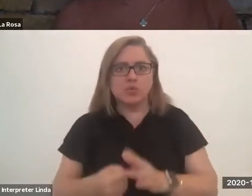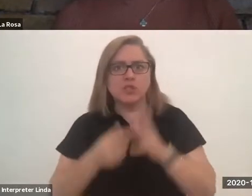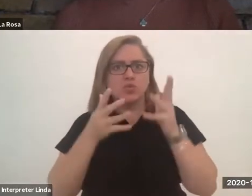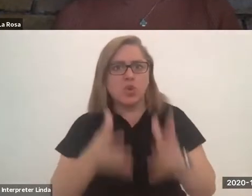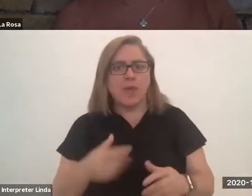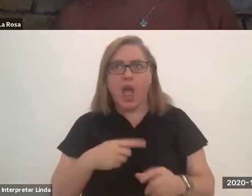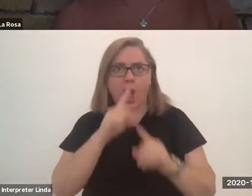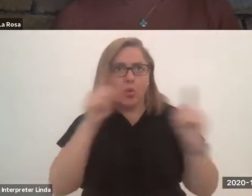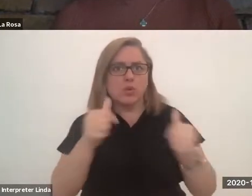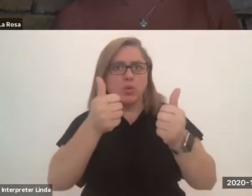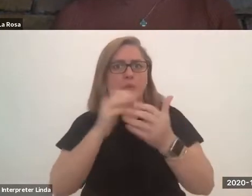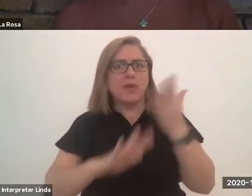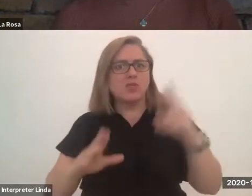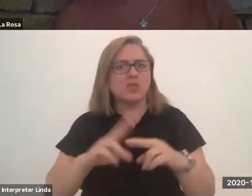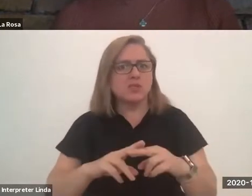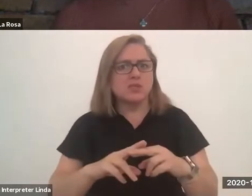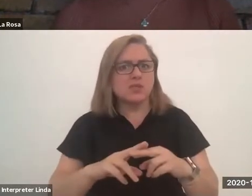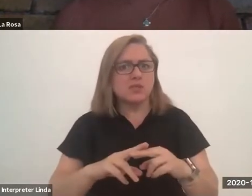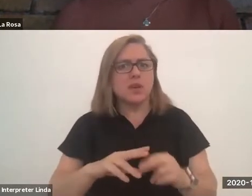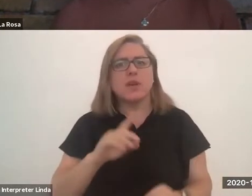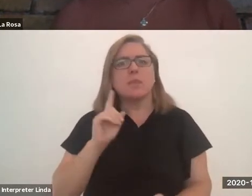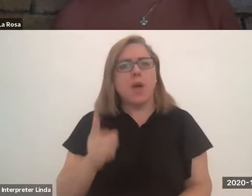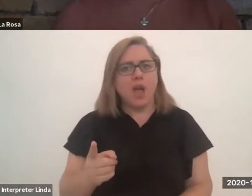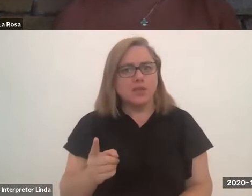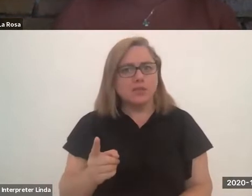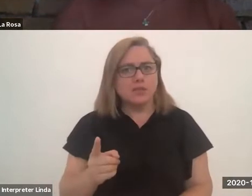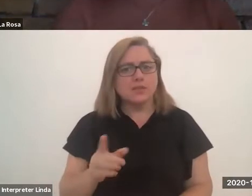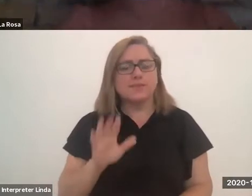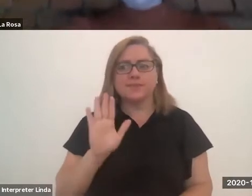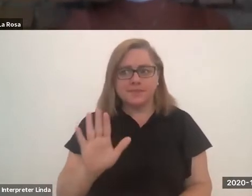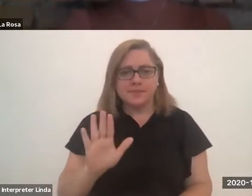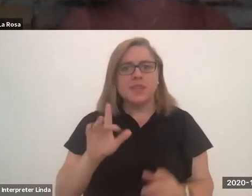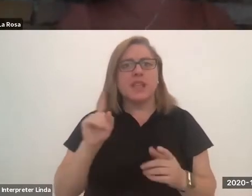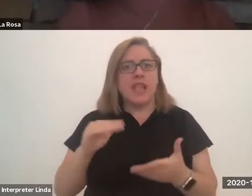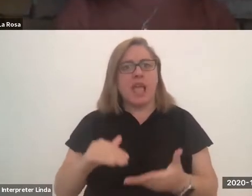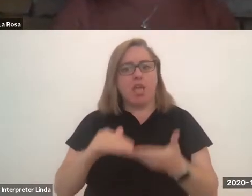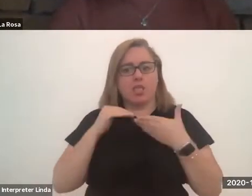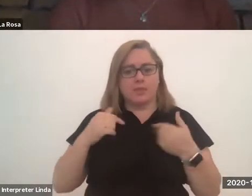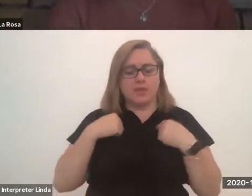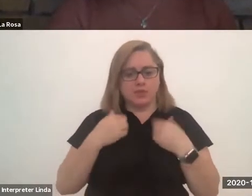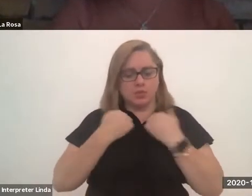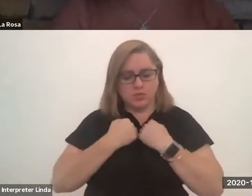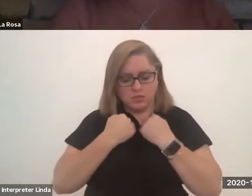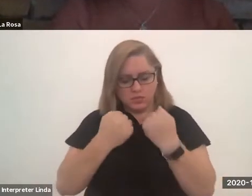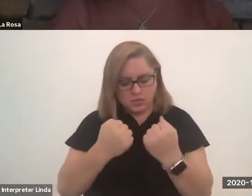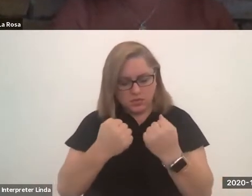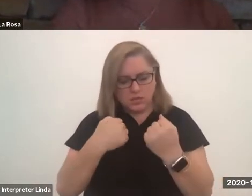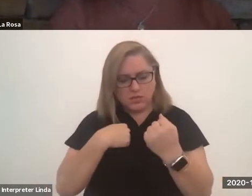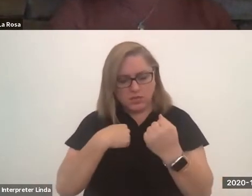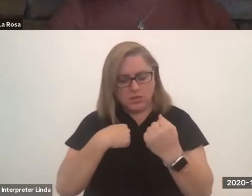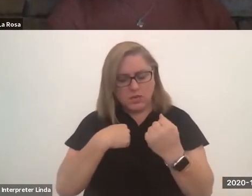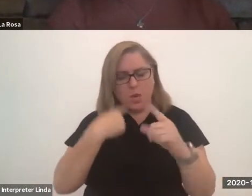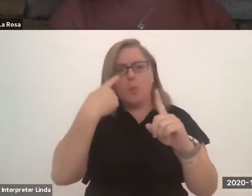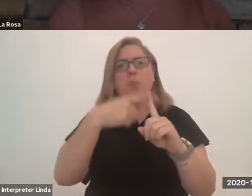but it helped me to also reflect on what I was doing that was good as a parent,